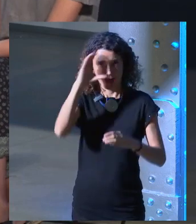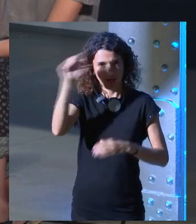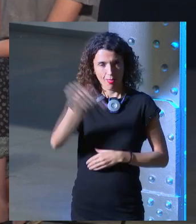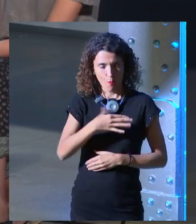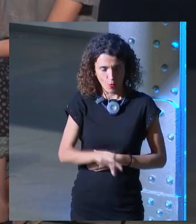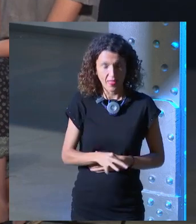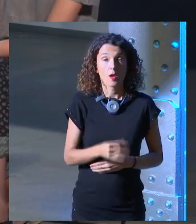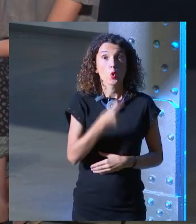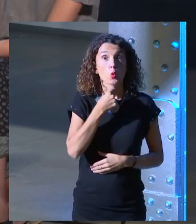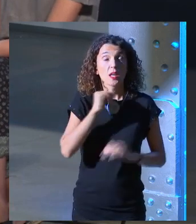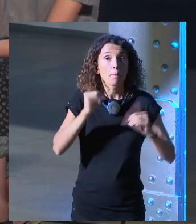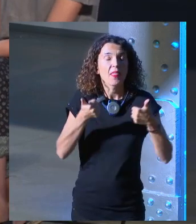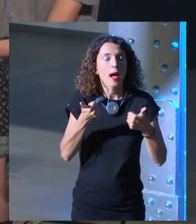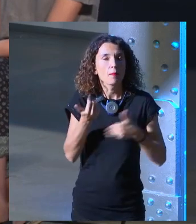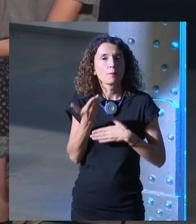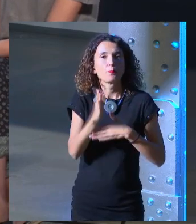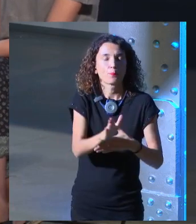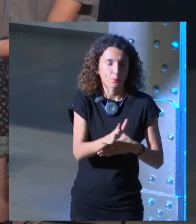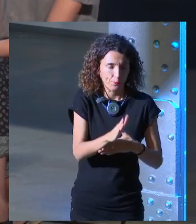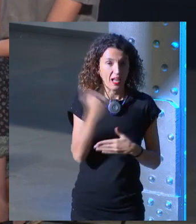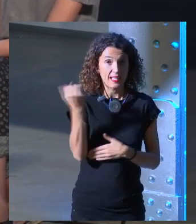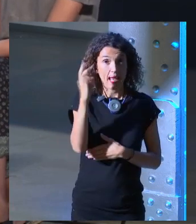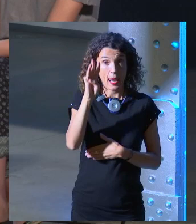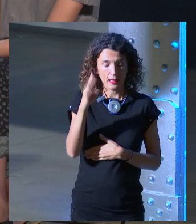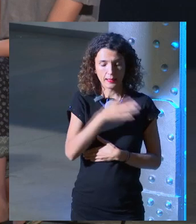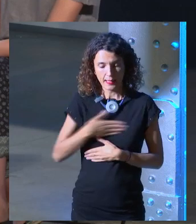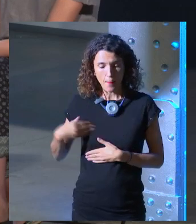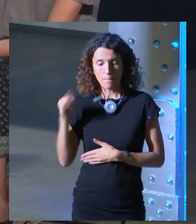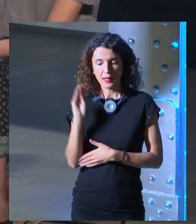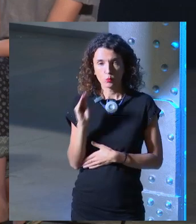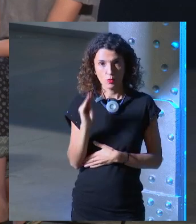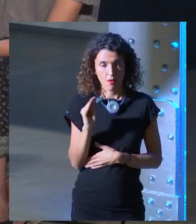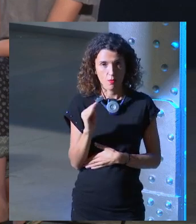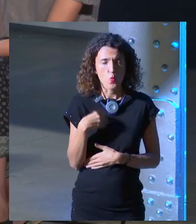ideas. I would like to start by